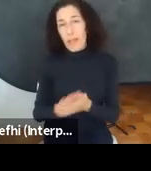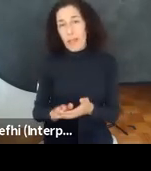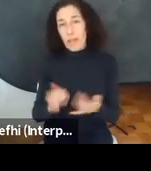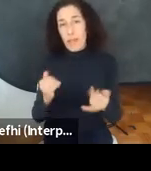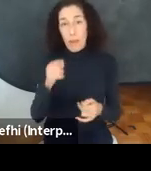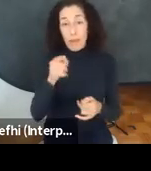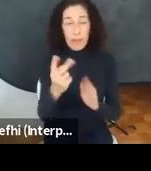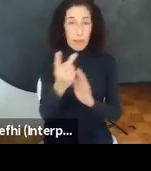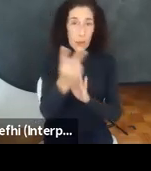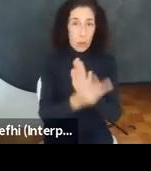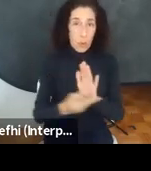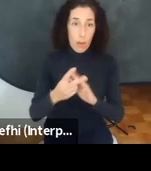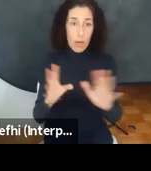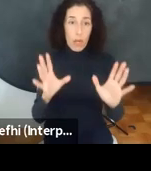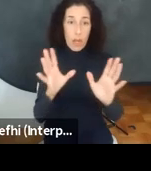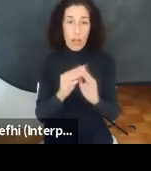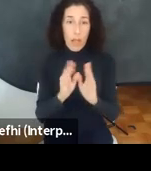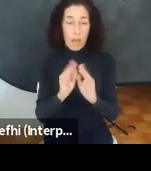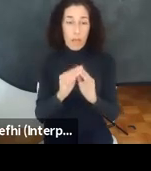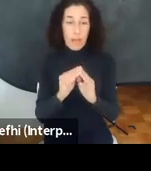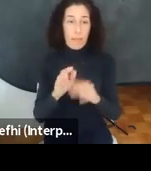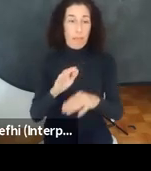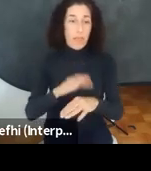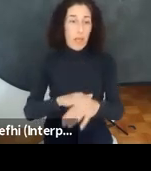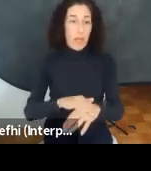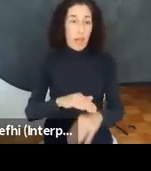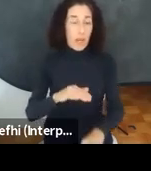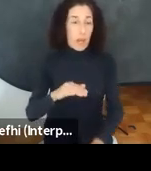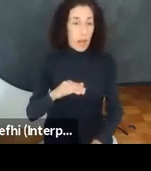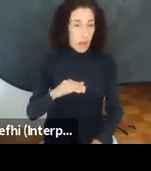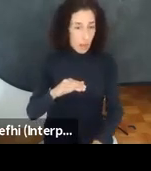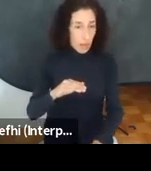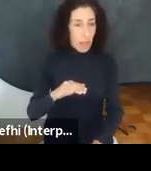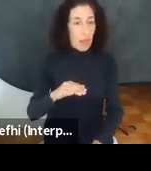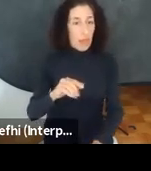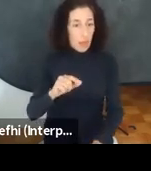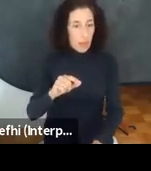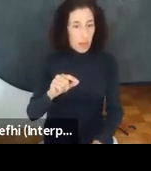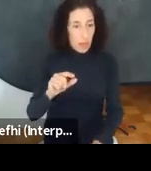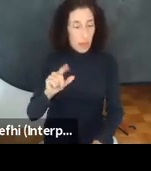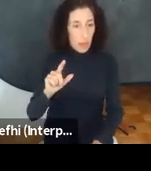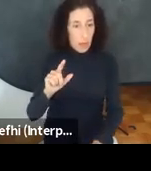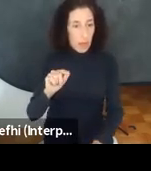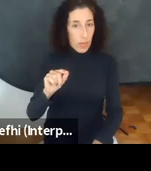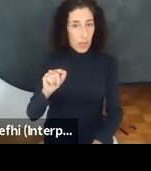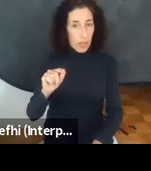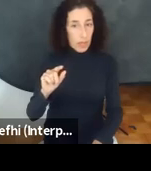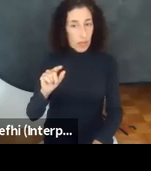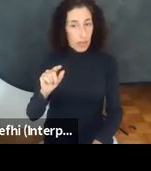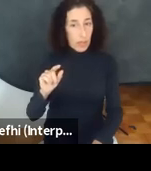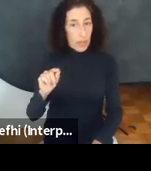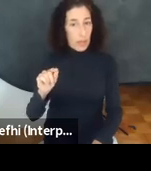October 27th. So we will have an edited version of this interview. And I'll get with you, and you'll be